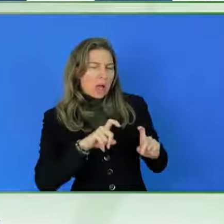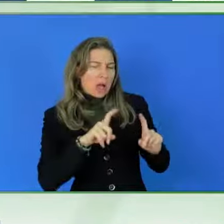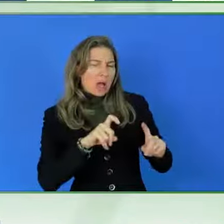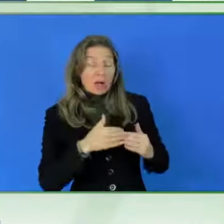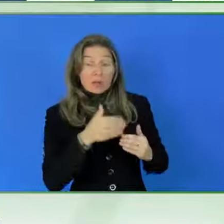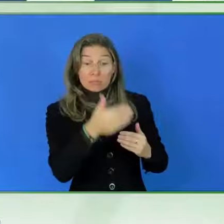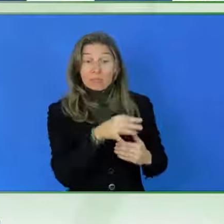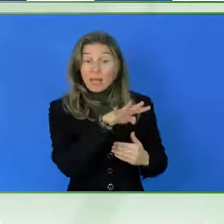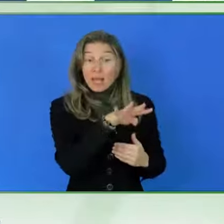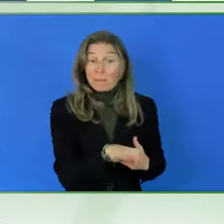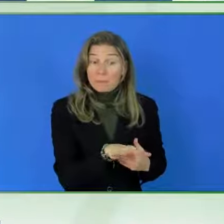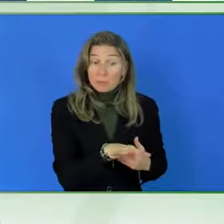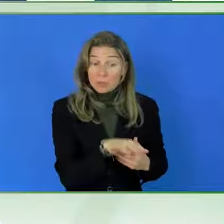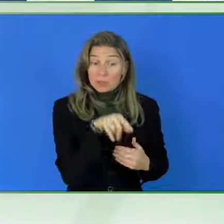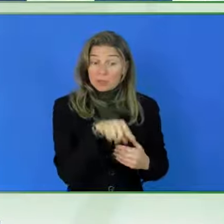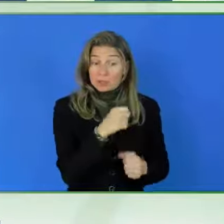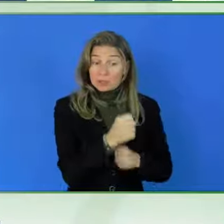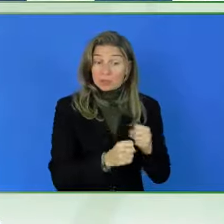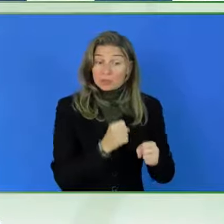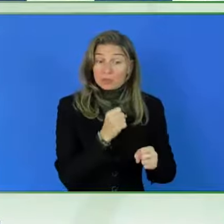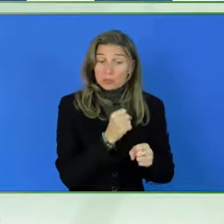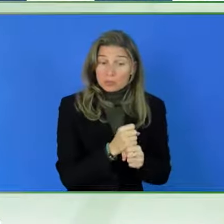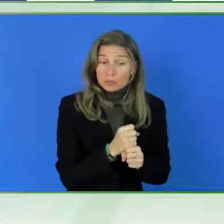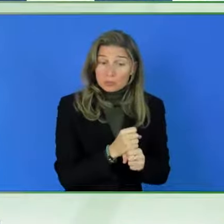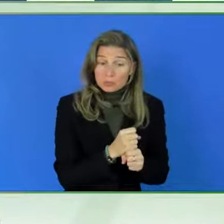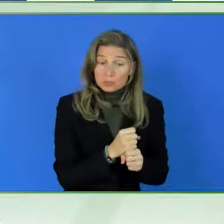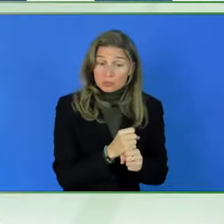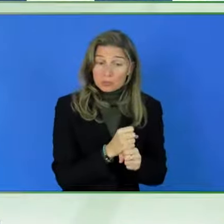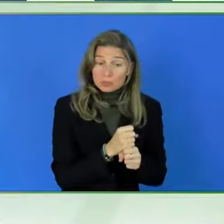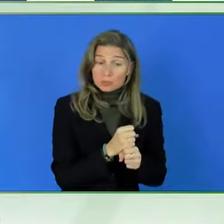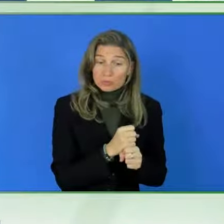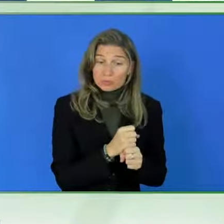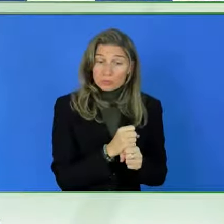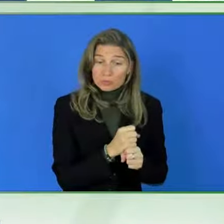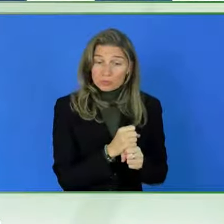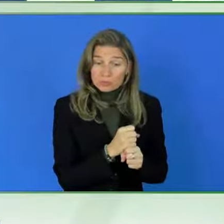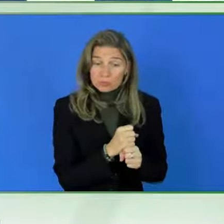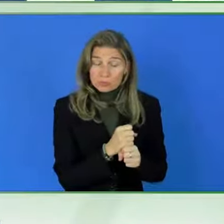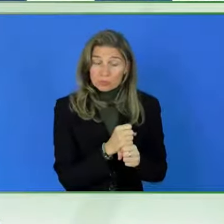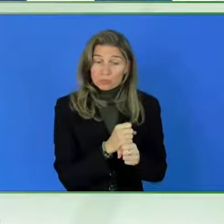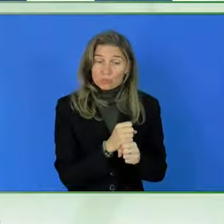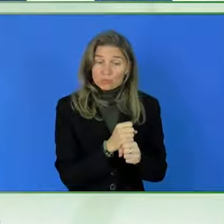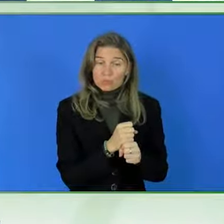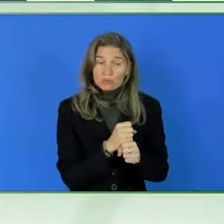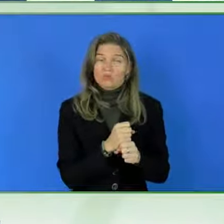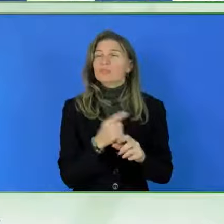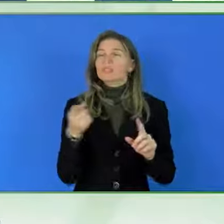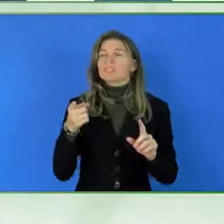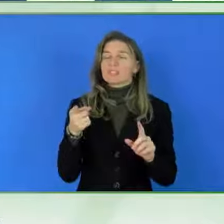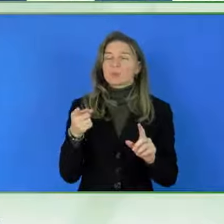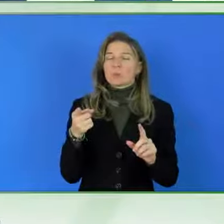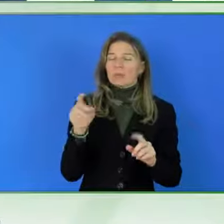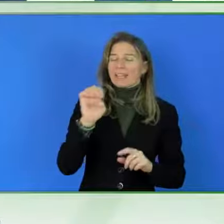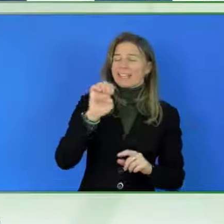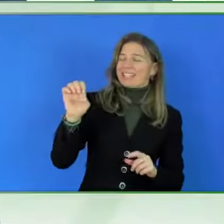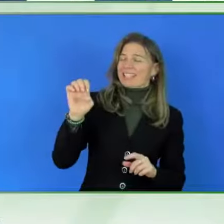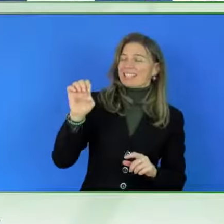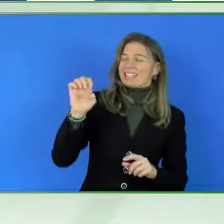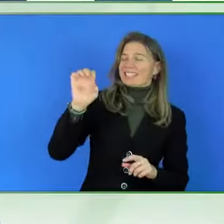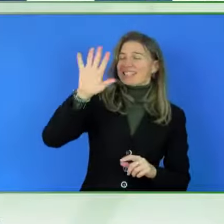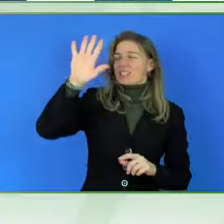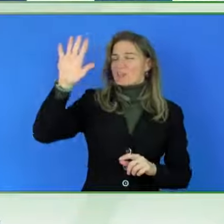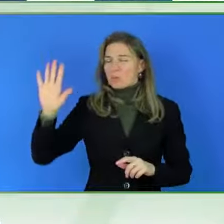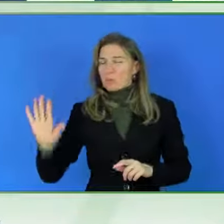year. We'll have completed the whole of that large East Coast city by the start of next year.